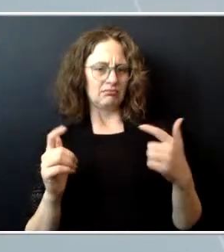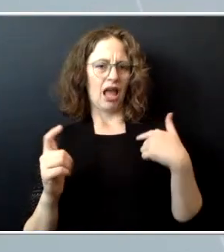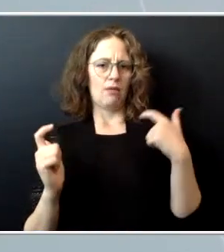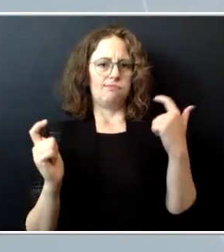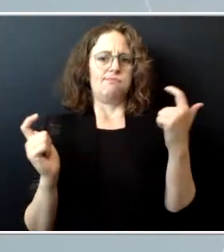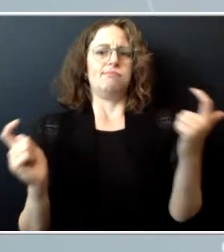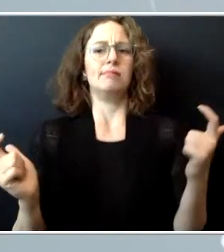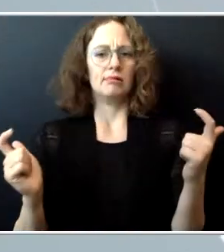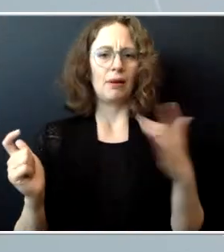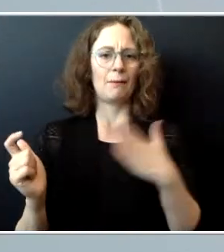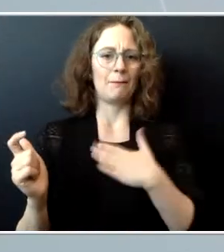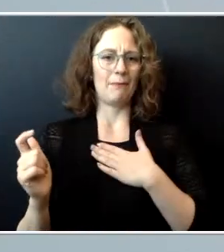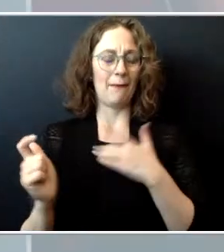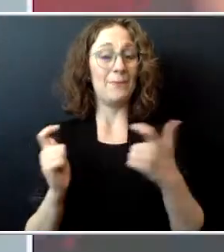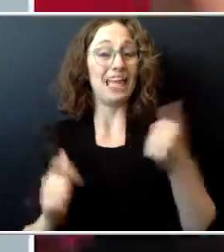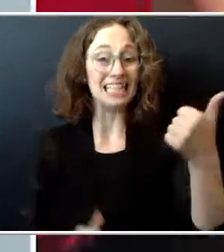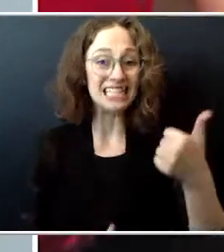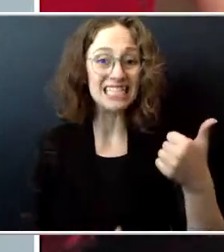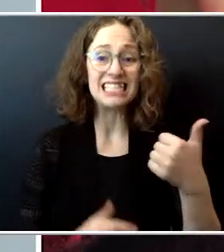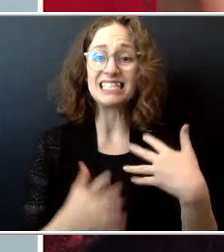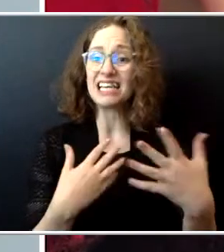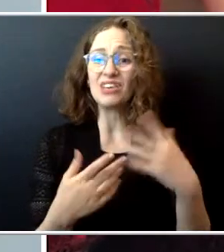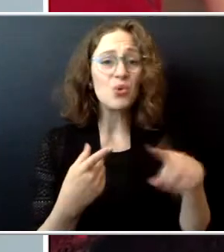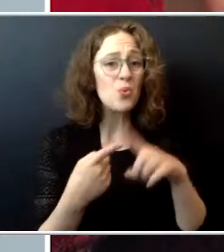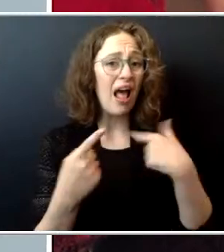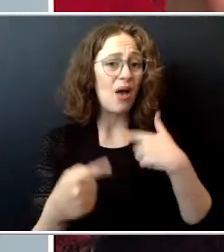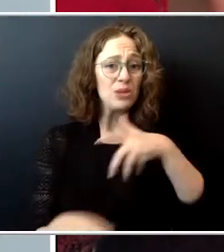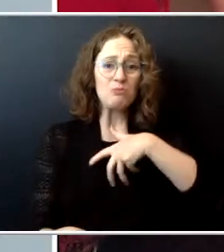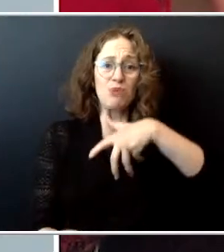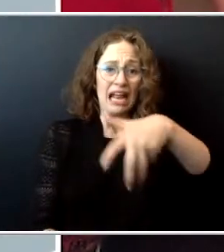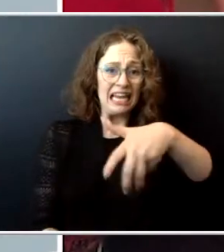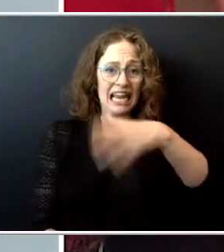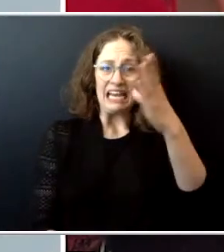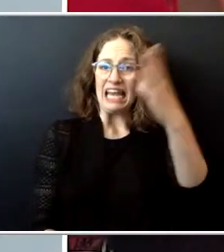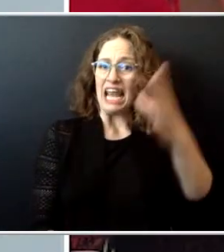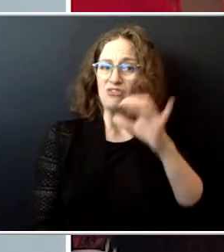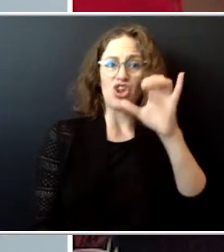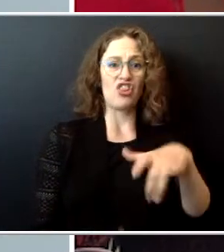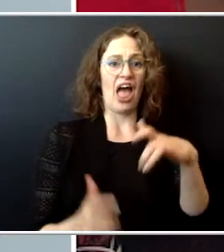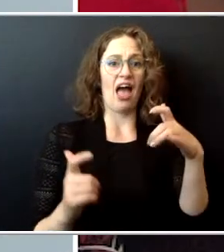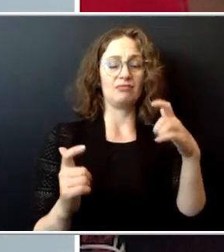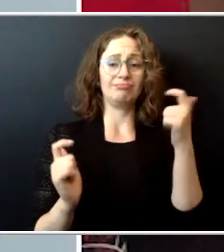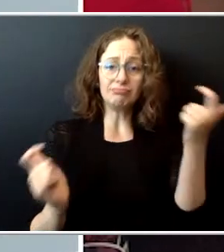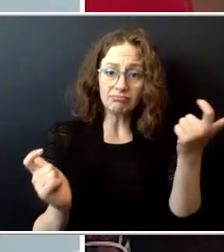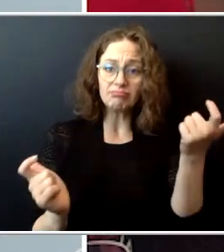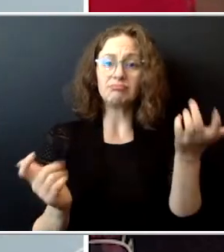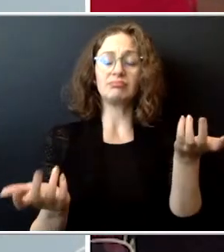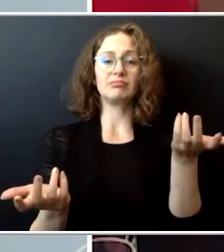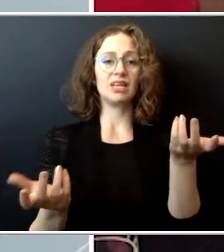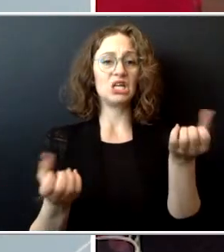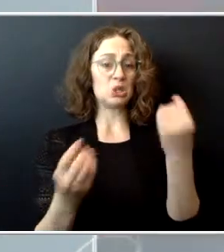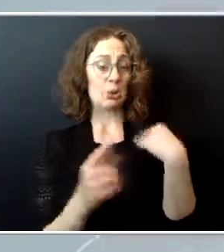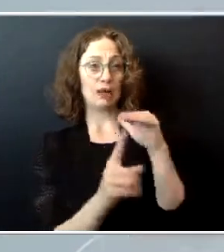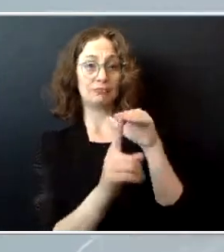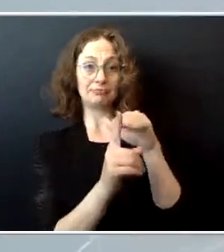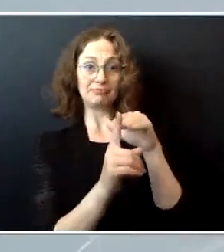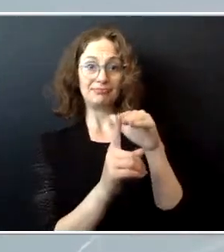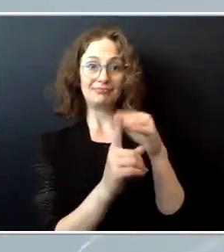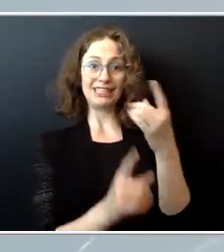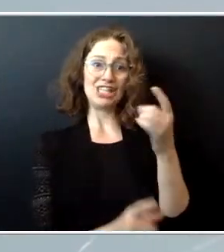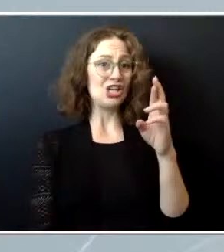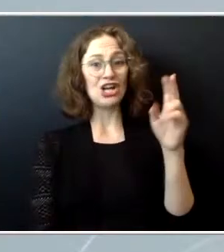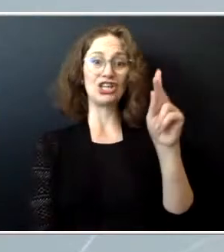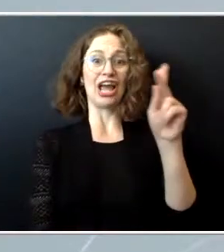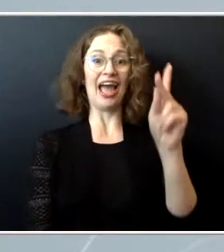like when I was pregnant with my children. So I was like, hey, Dr. K, let's try to